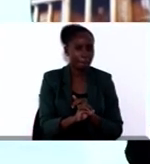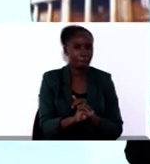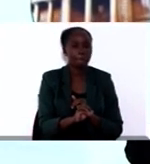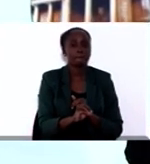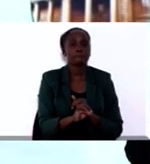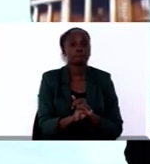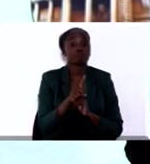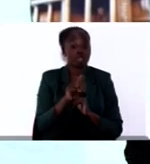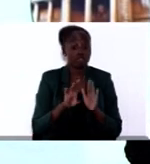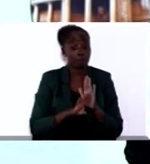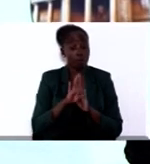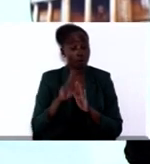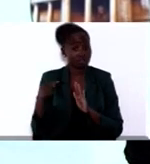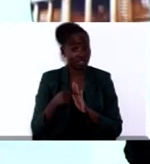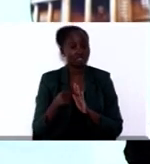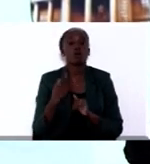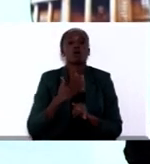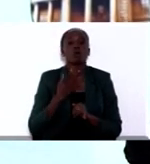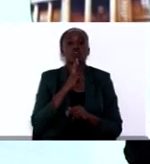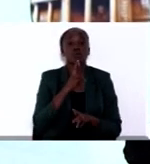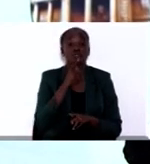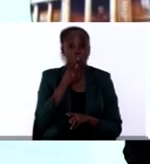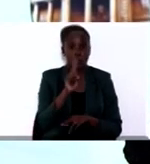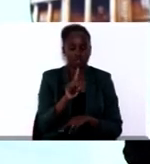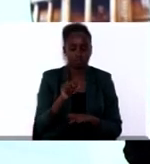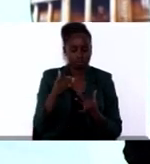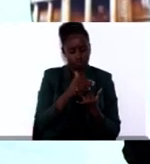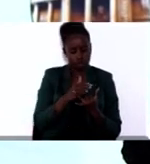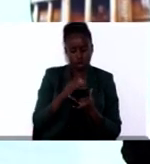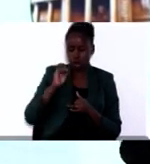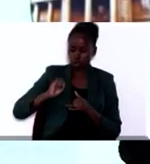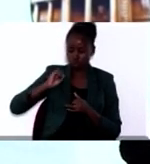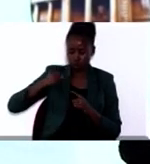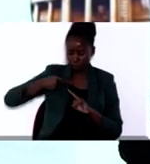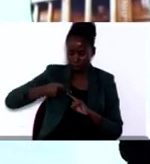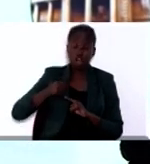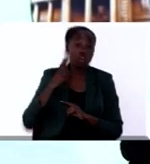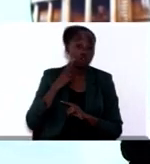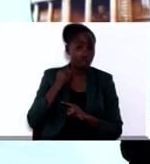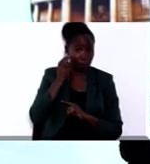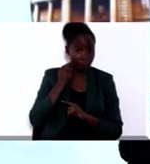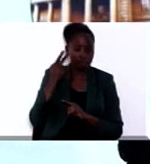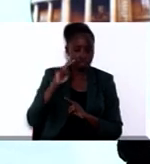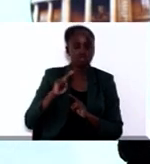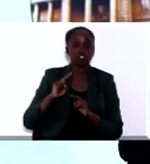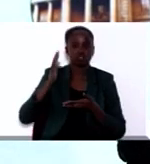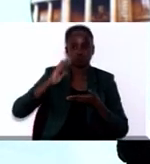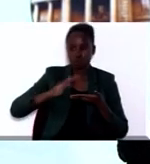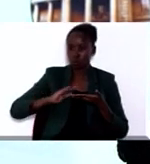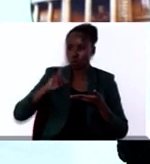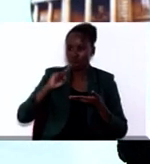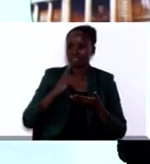And the progress we want to report is that between October and November, we have reduced medico-legal